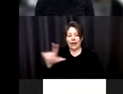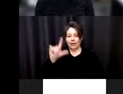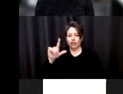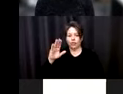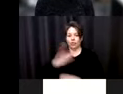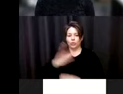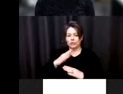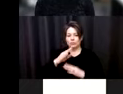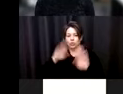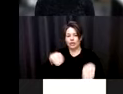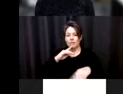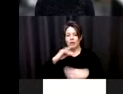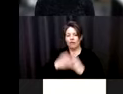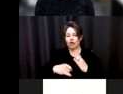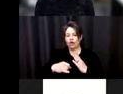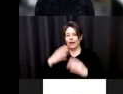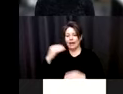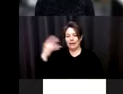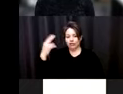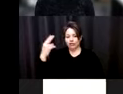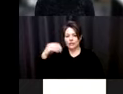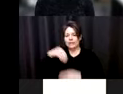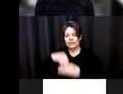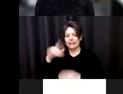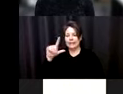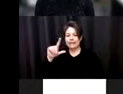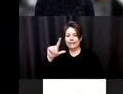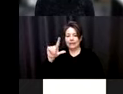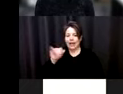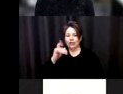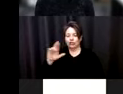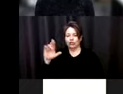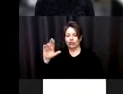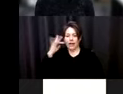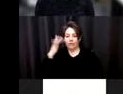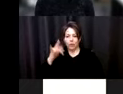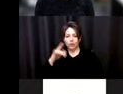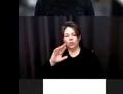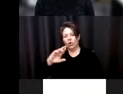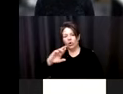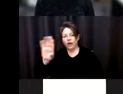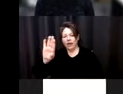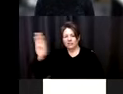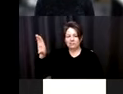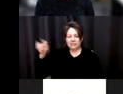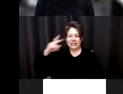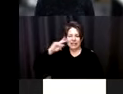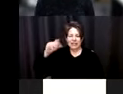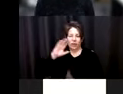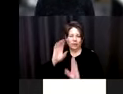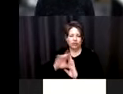Art and History. And you can see the mural on the right here, which I'll show you another picture of in a